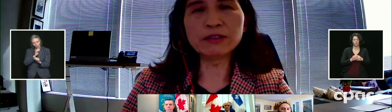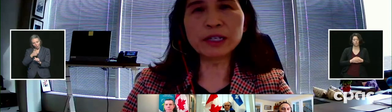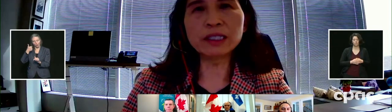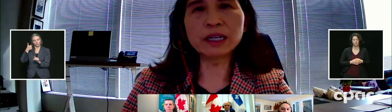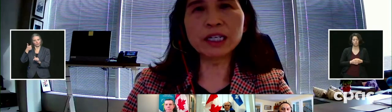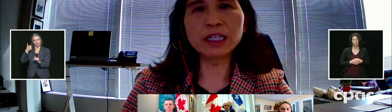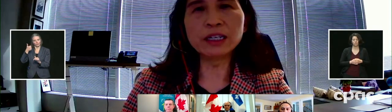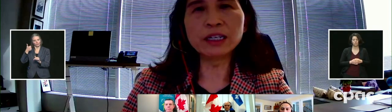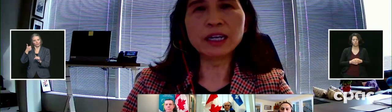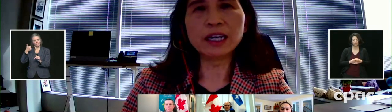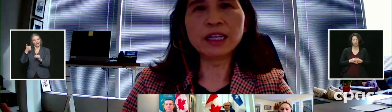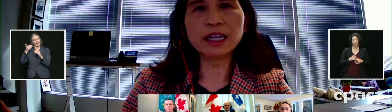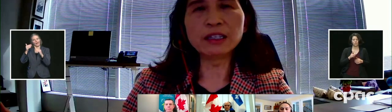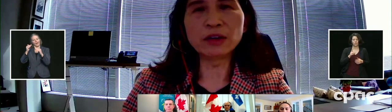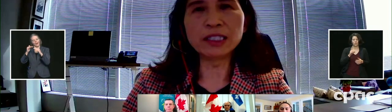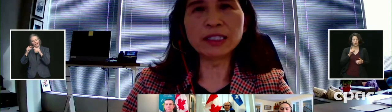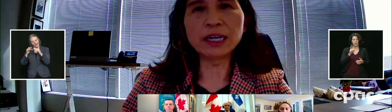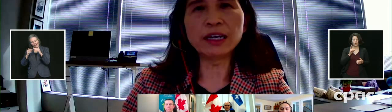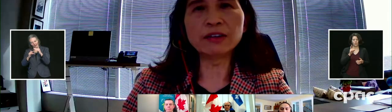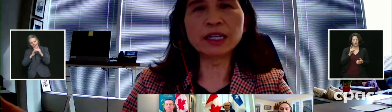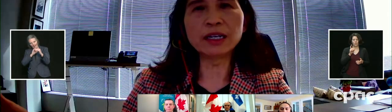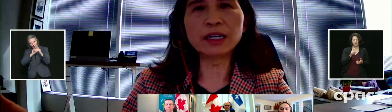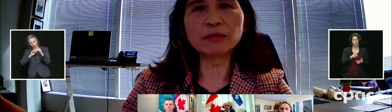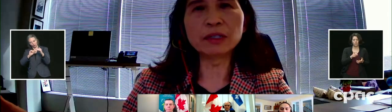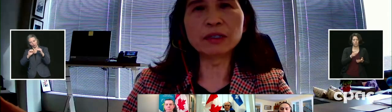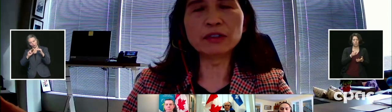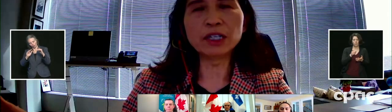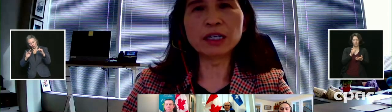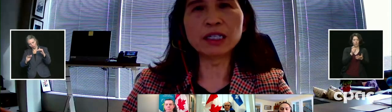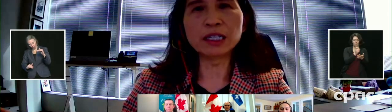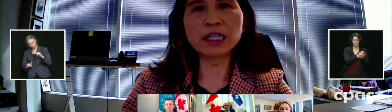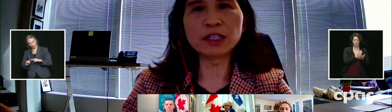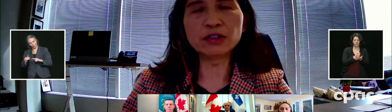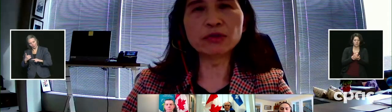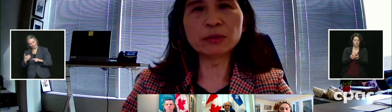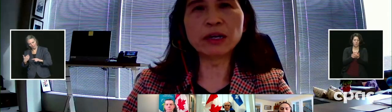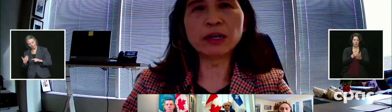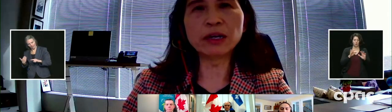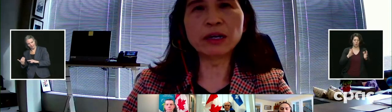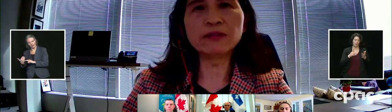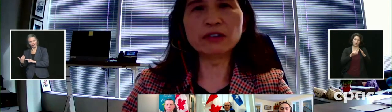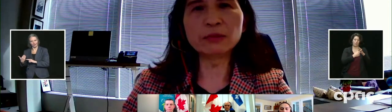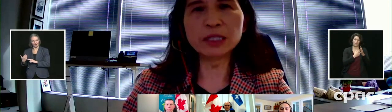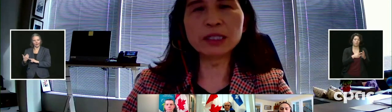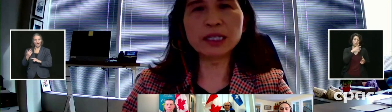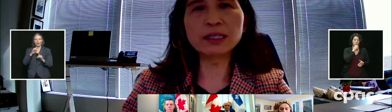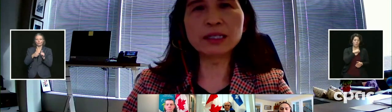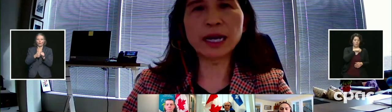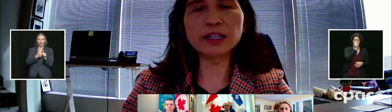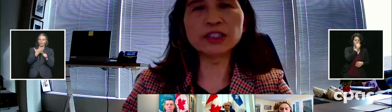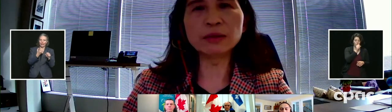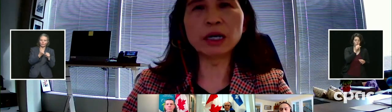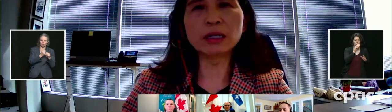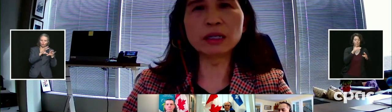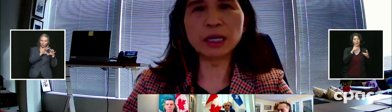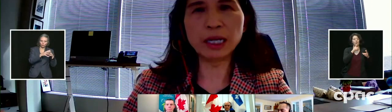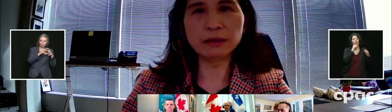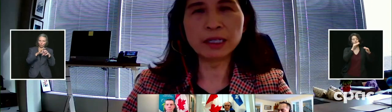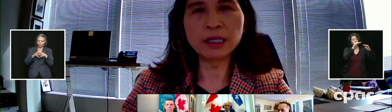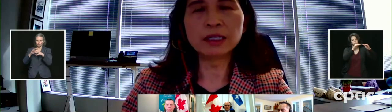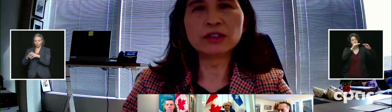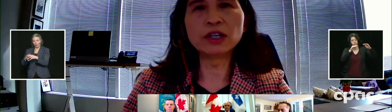members of our society, and then going down to younger and younger age groups by 5-year increments is actually part of the